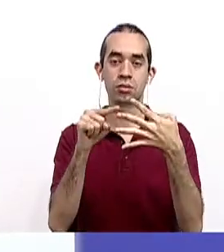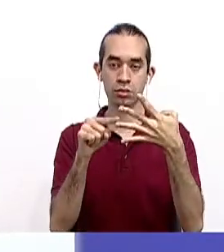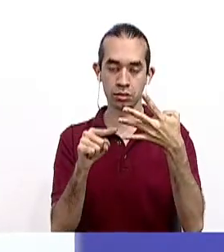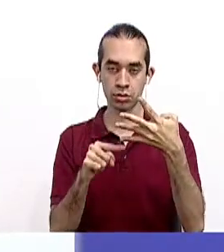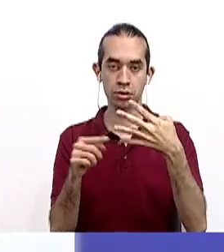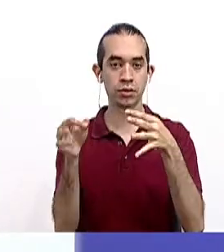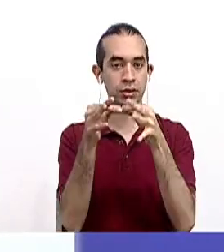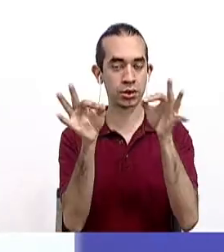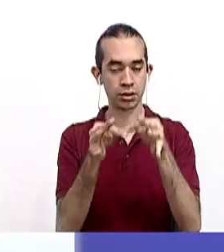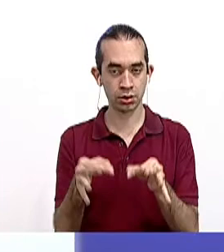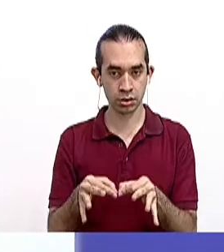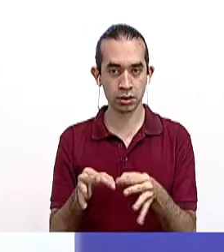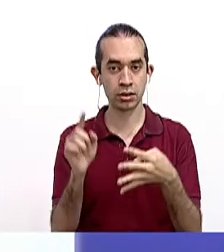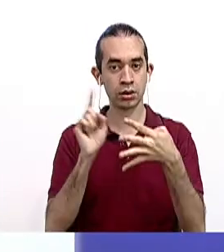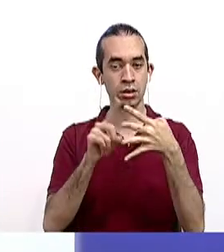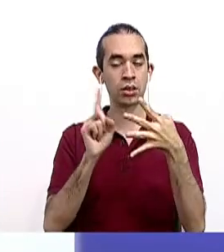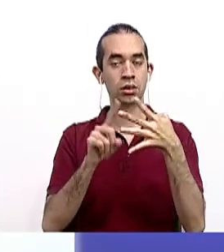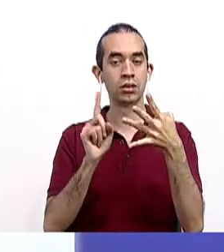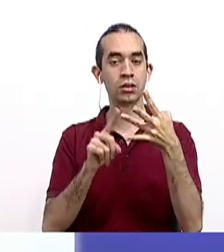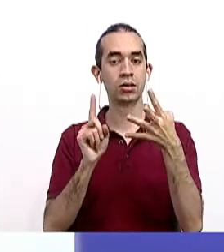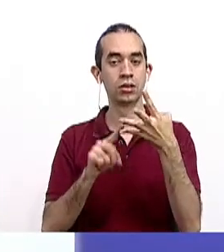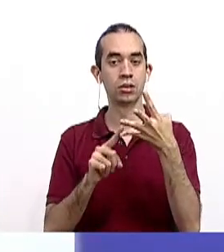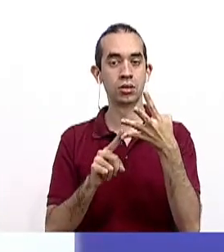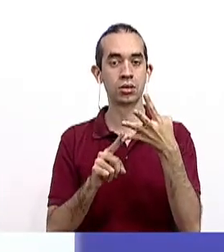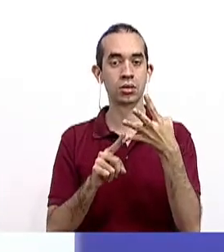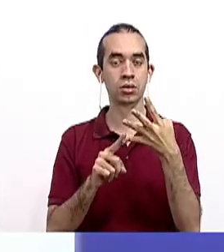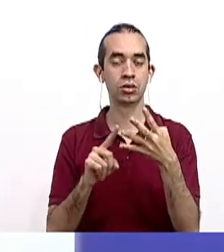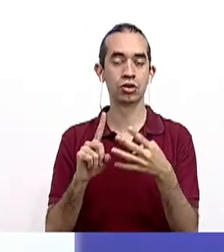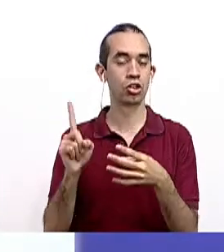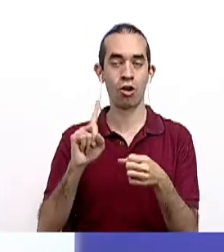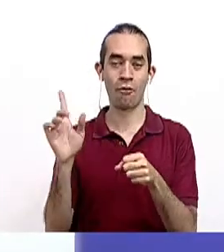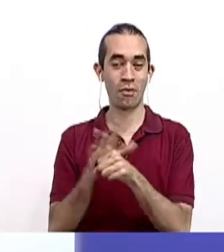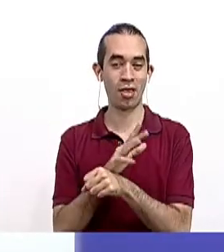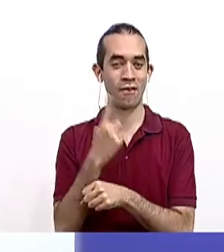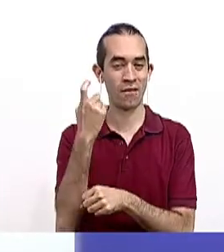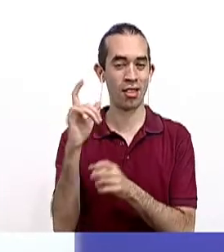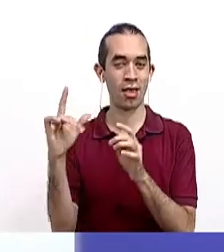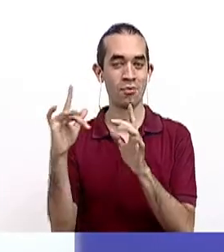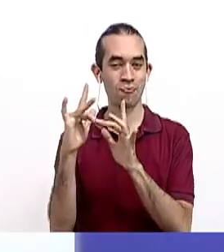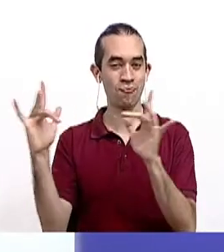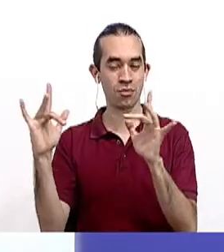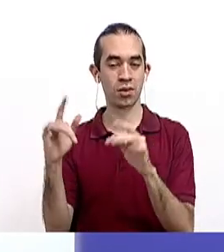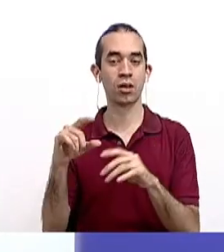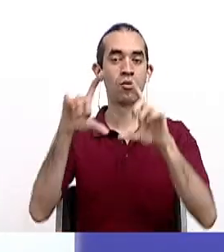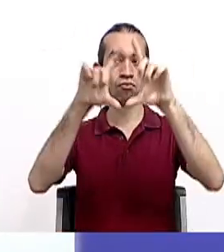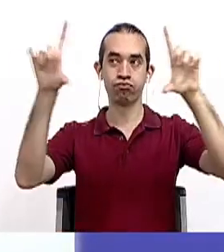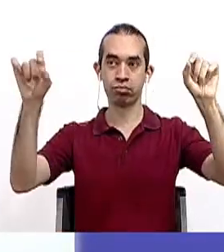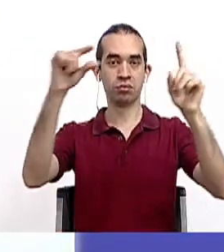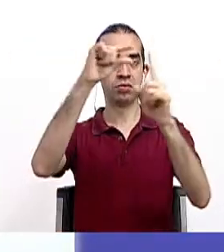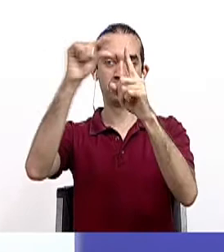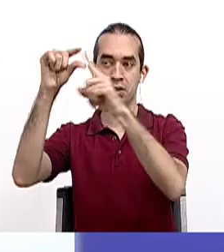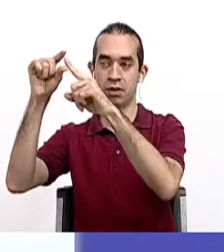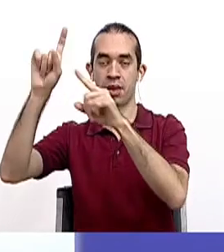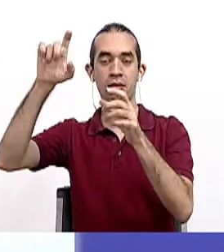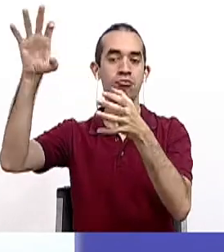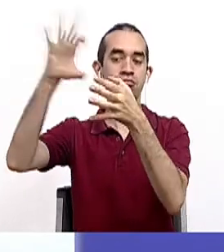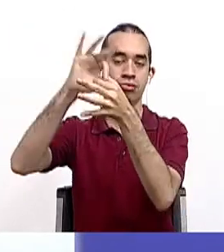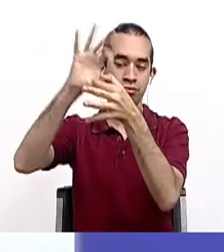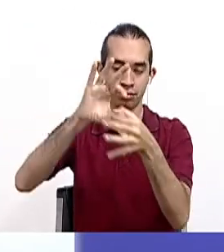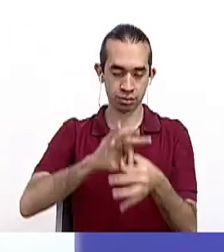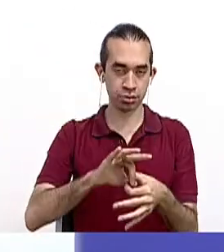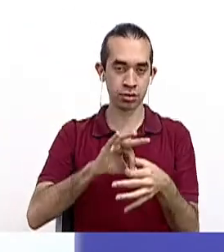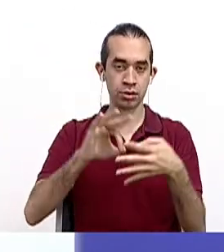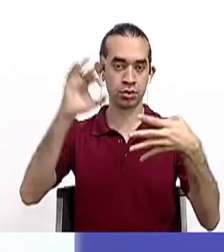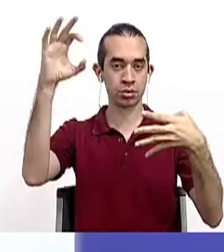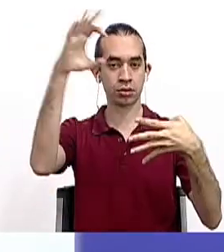sentences. And these sentences are incomplete. You have a word bank, and you need to get the words that you need to complete.